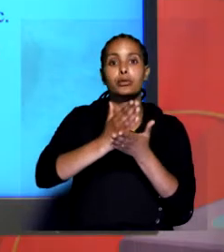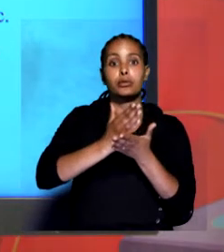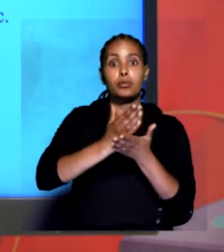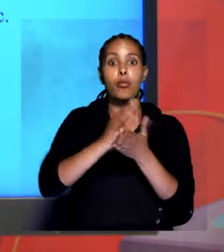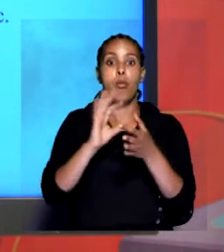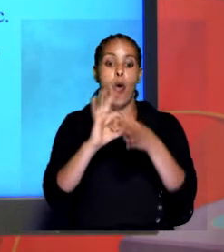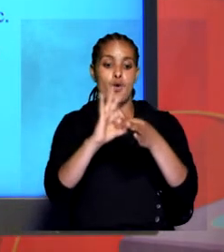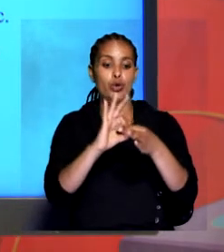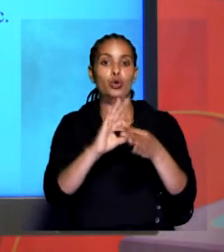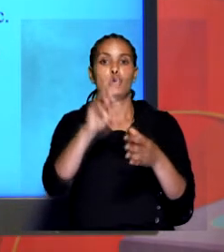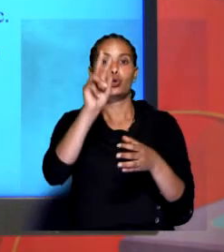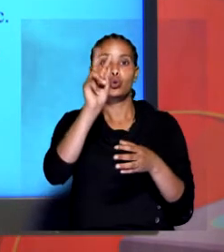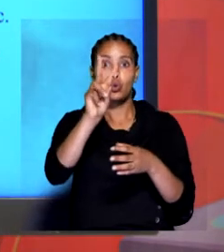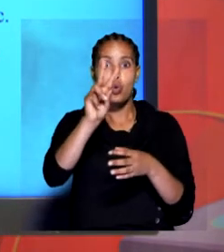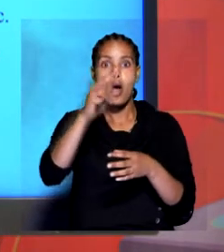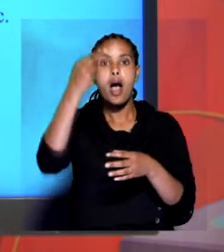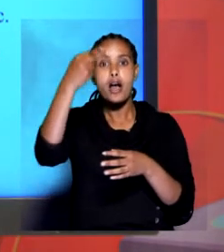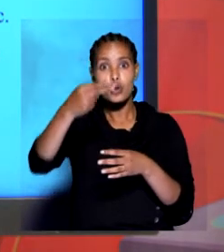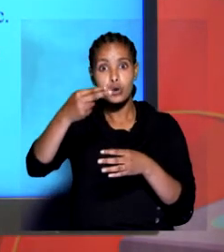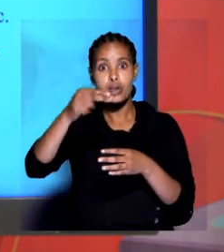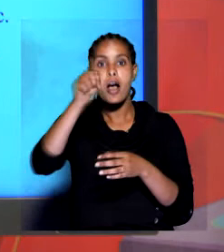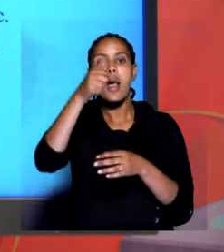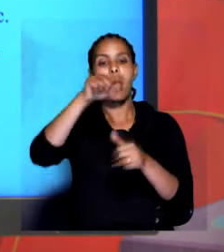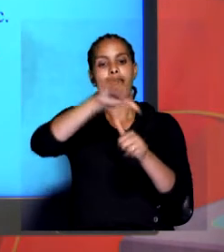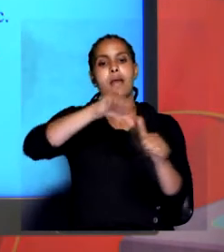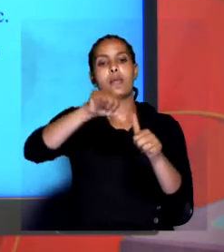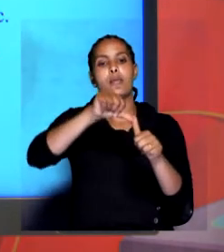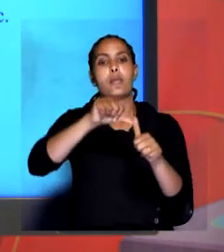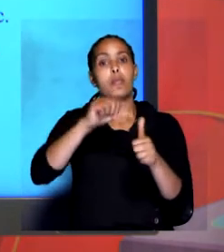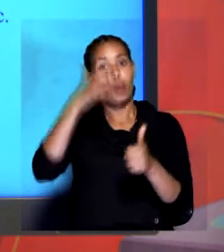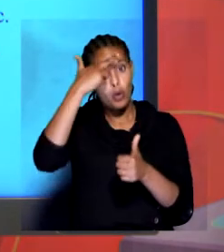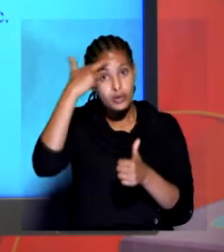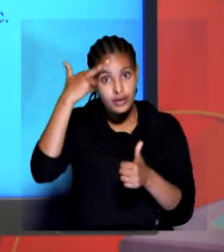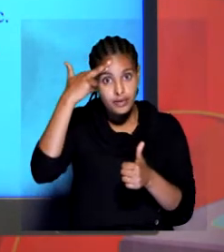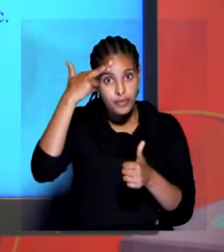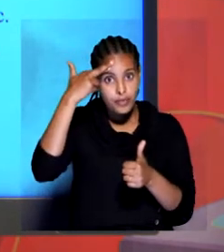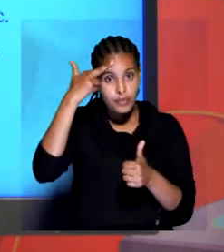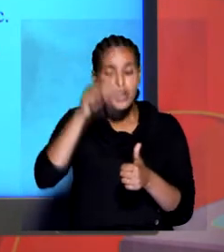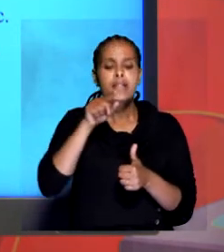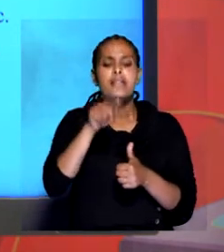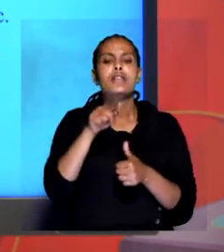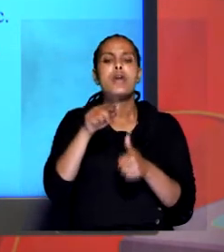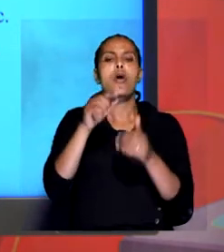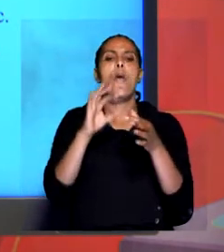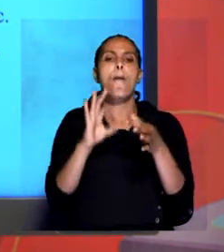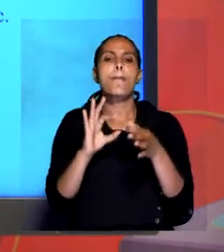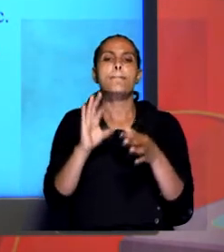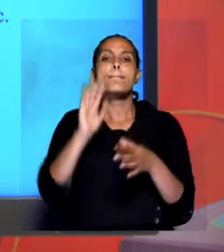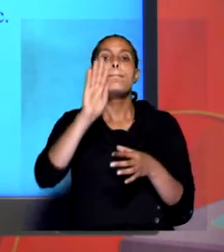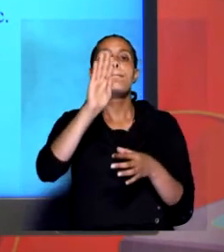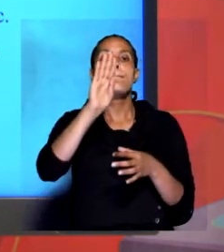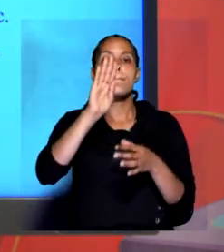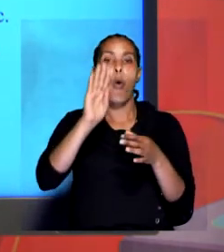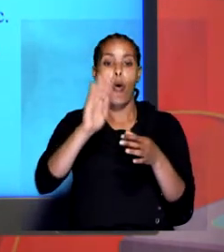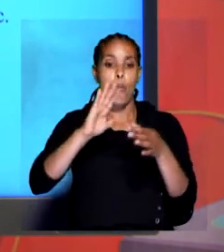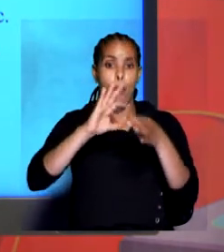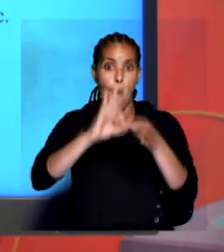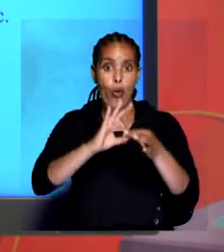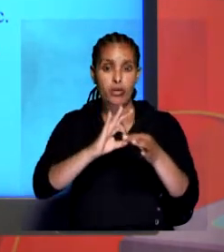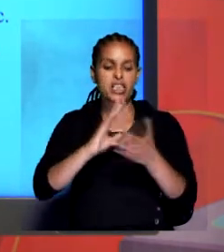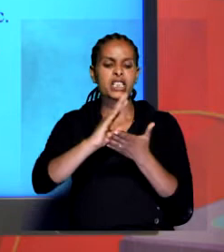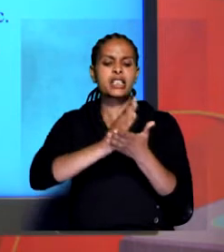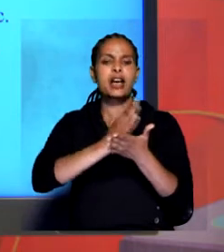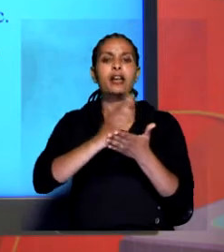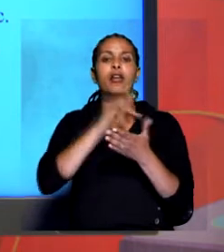hydrogen atoms is covalent bond because this bond is formed by sharing